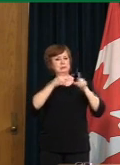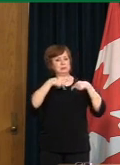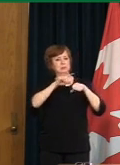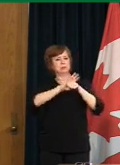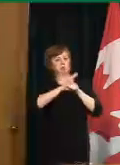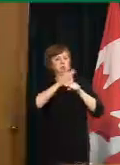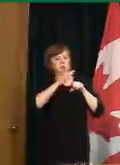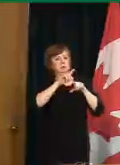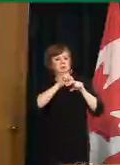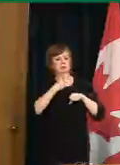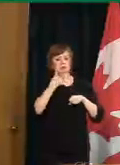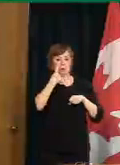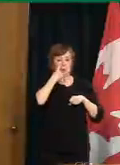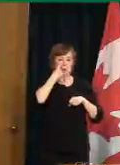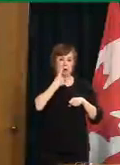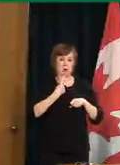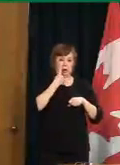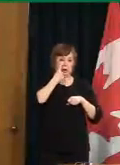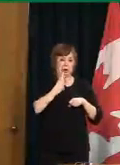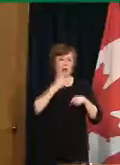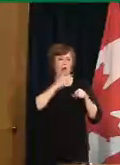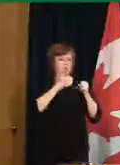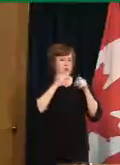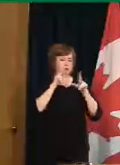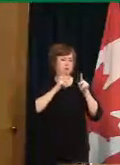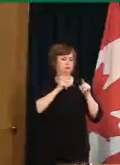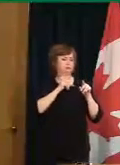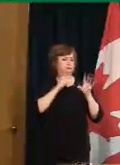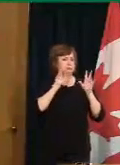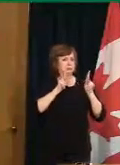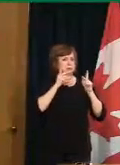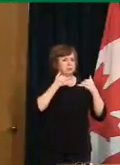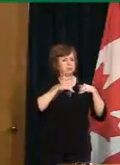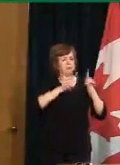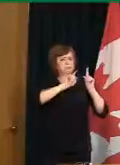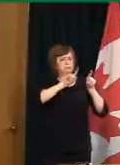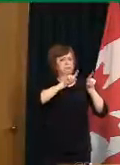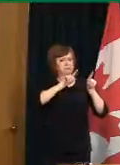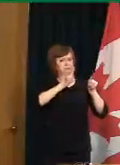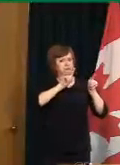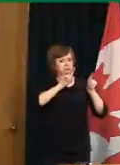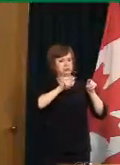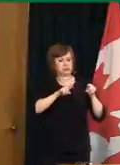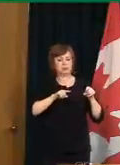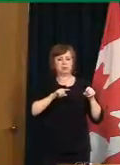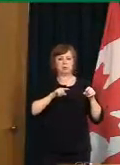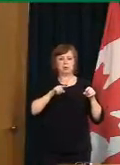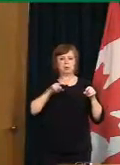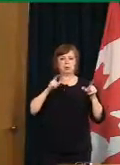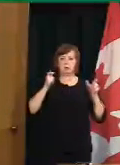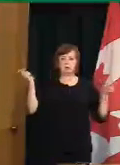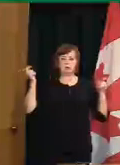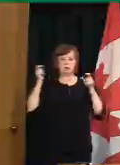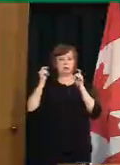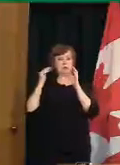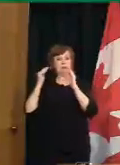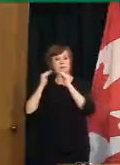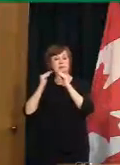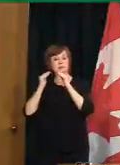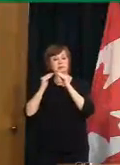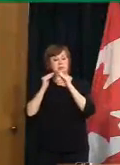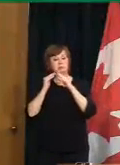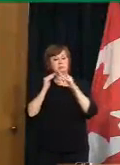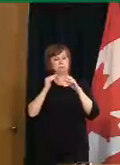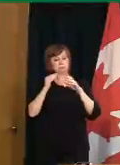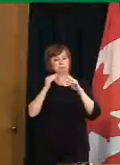in different parts of the province, especially in some of the larger urban centers. It gets better on some days. It gets challenged when there's hundreds of